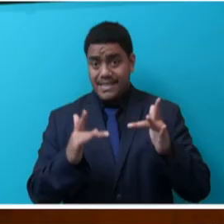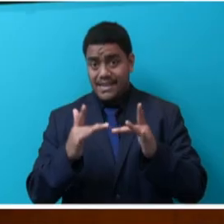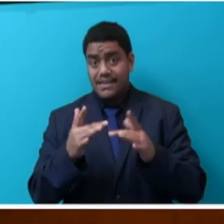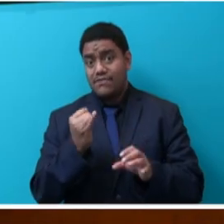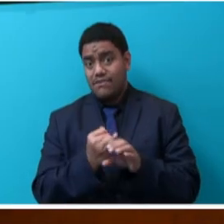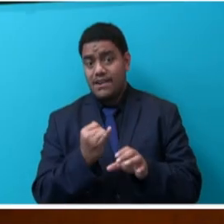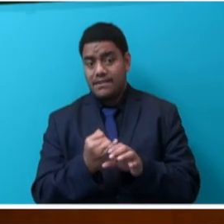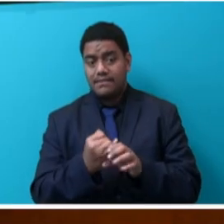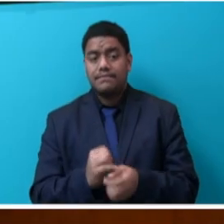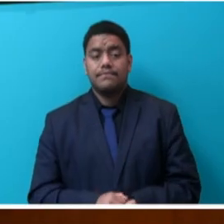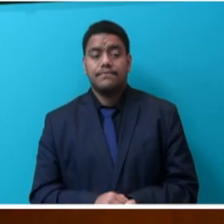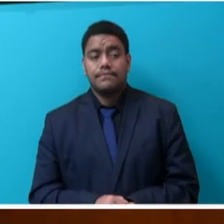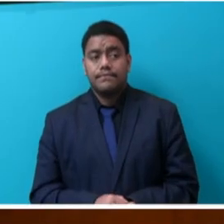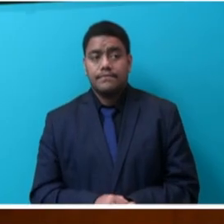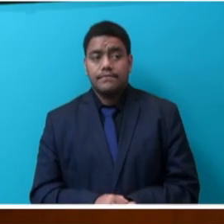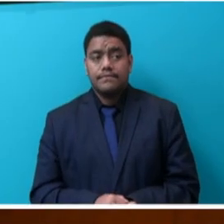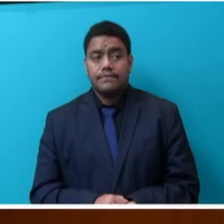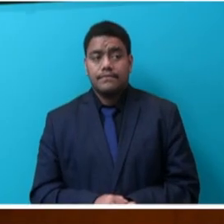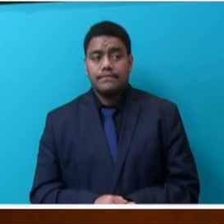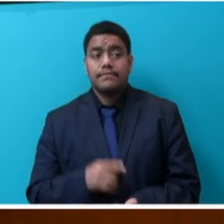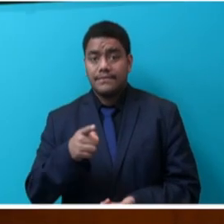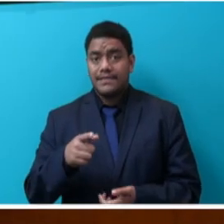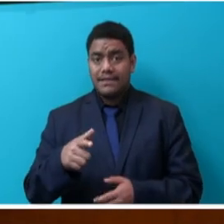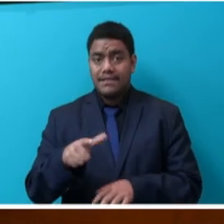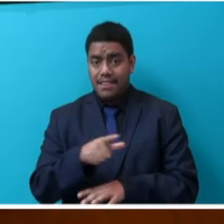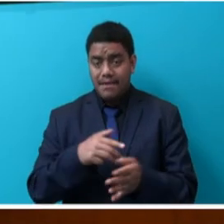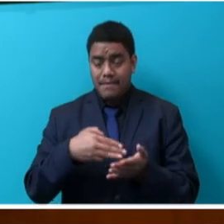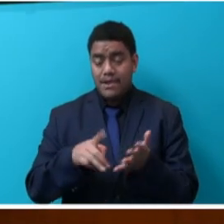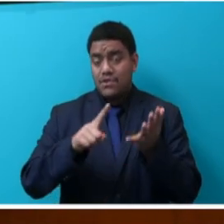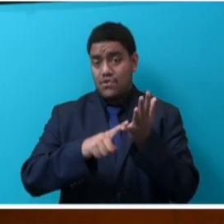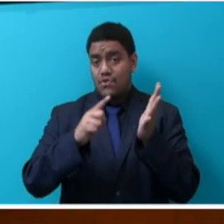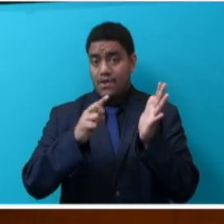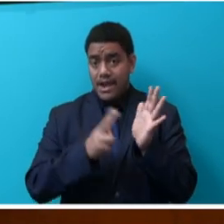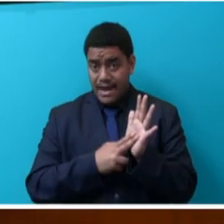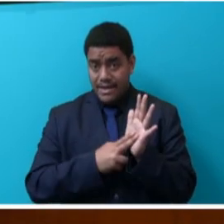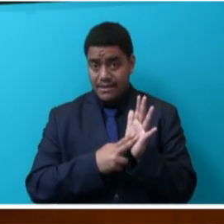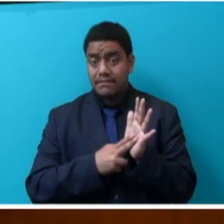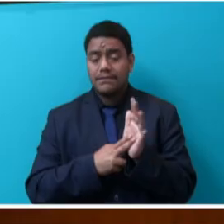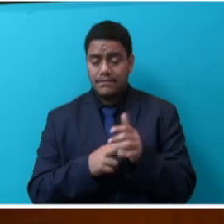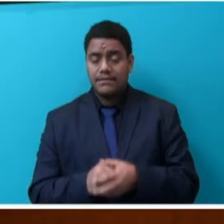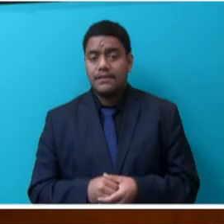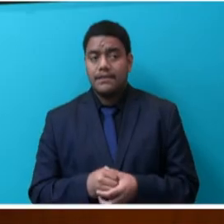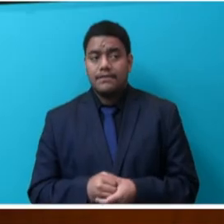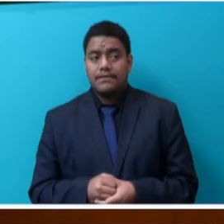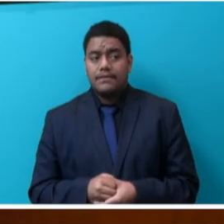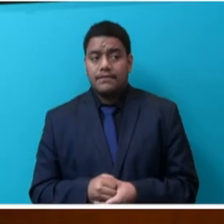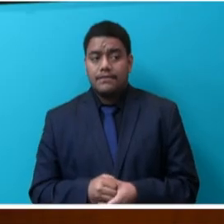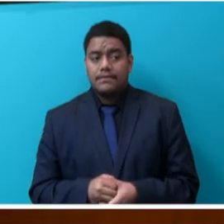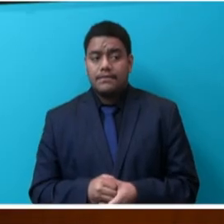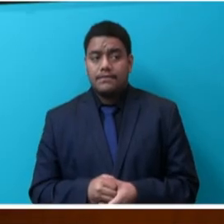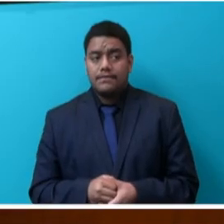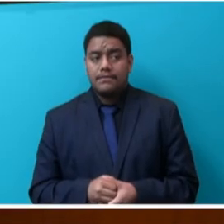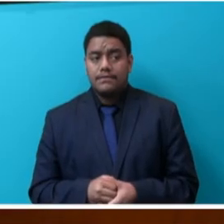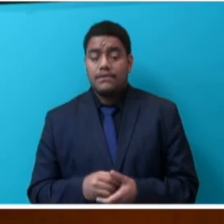Mr. Speaker, sir, the landmark United Nations Convention Against Cybercrime is the first of its kind at